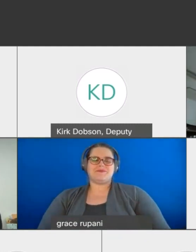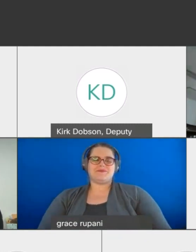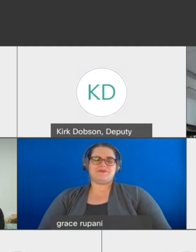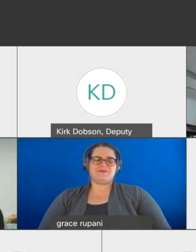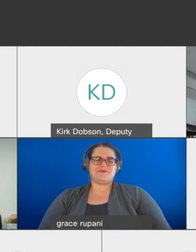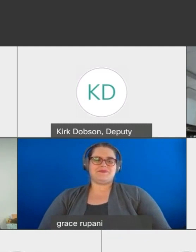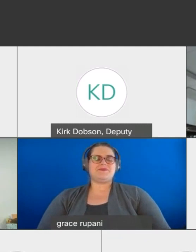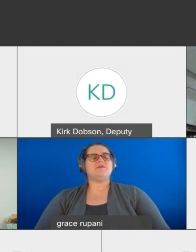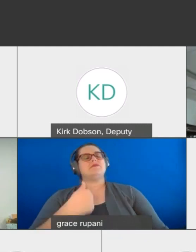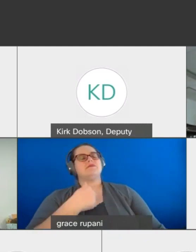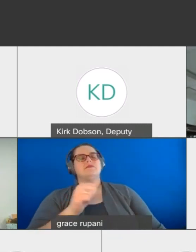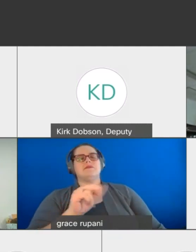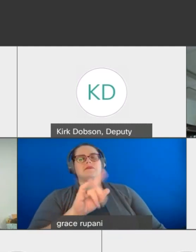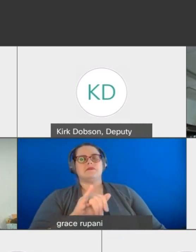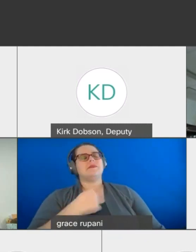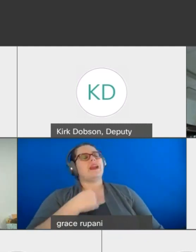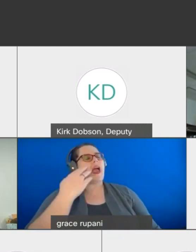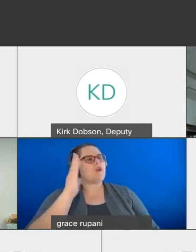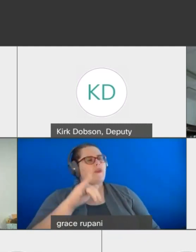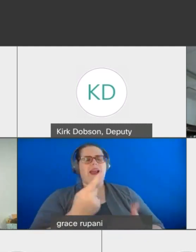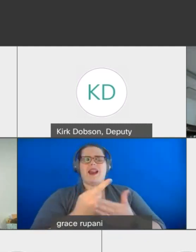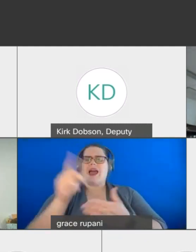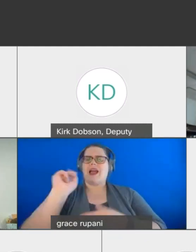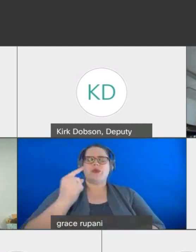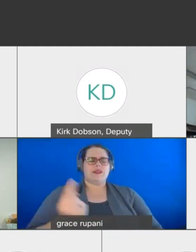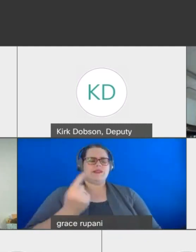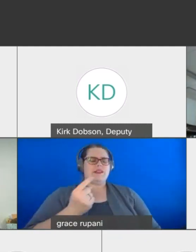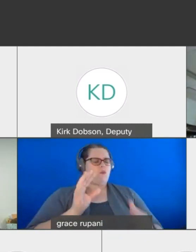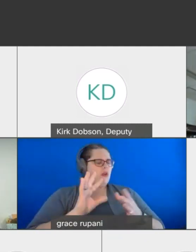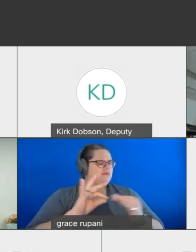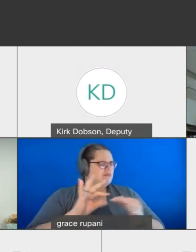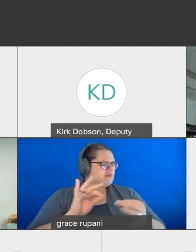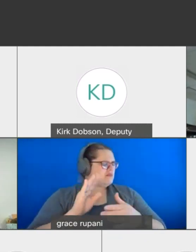And I know someone shared last week that I thought was really helpful,